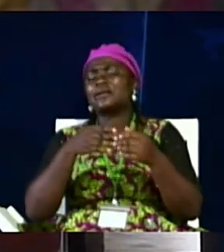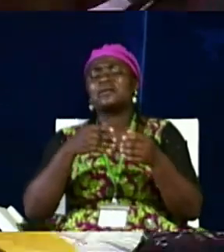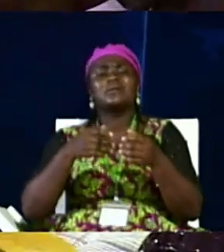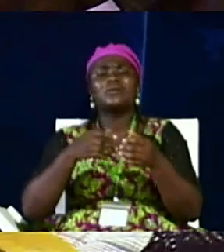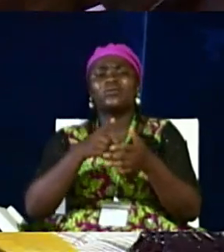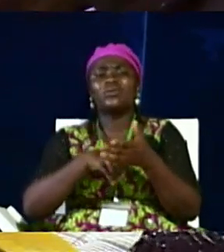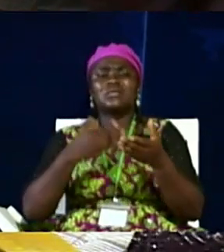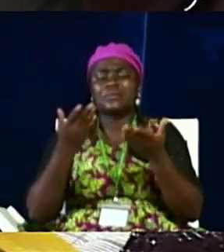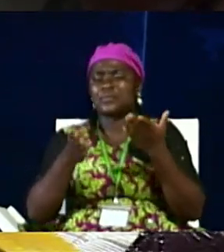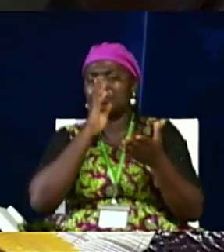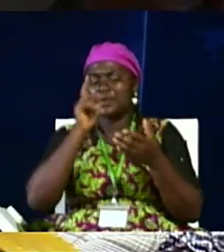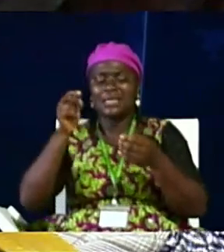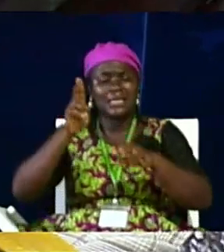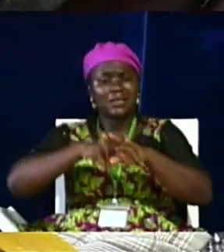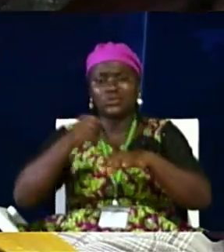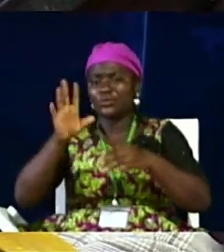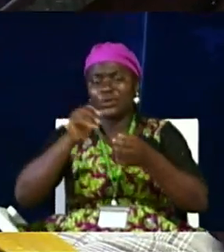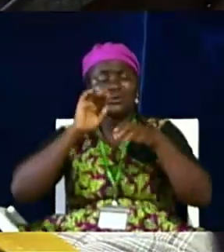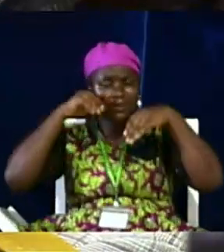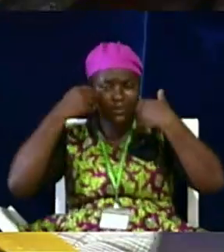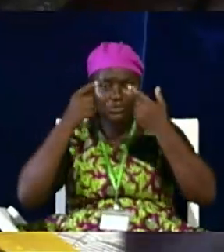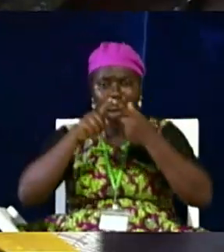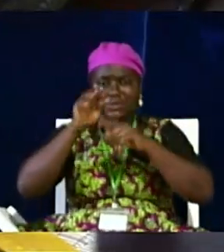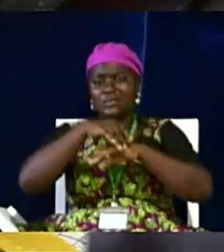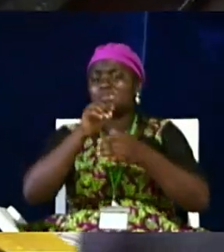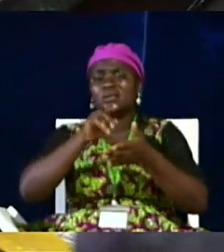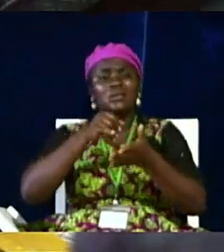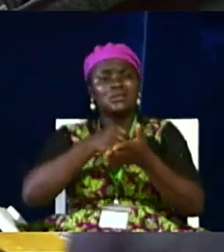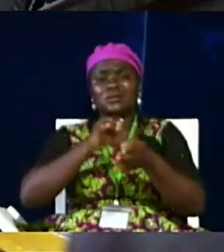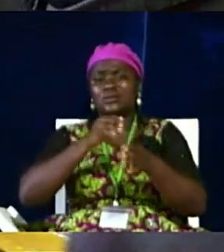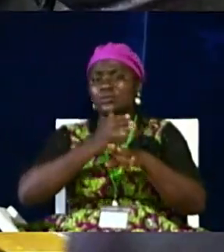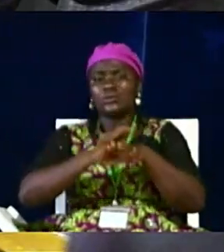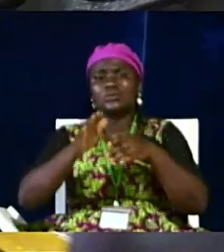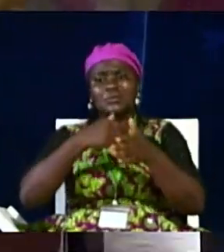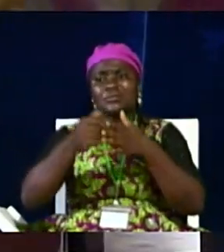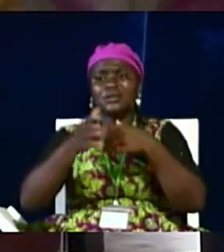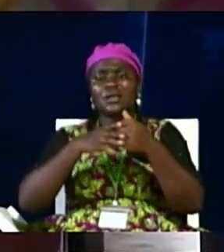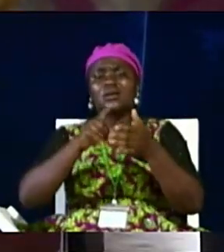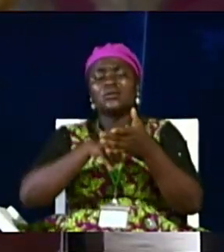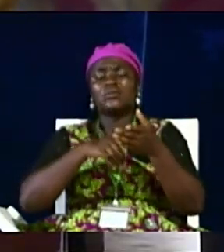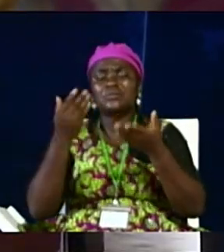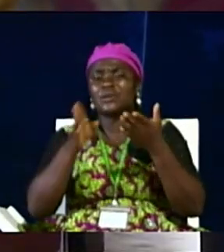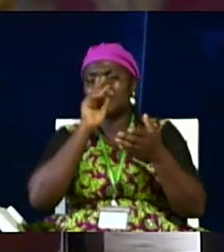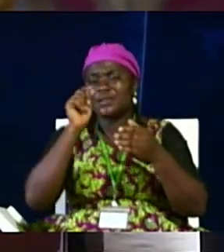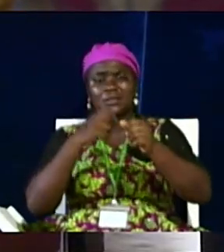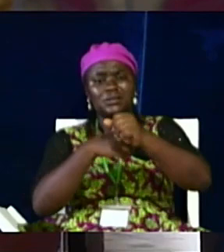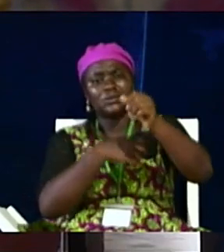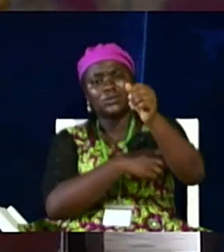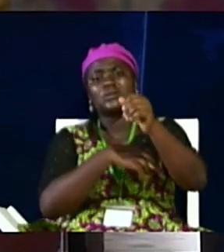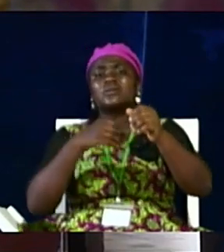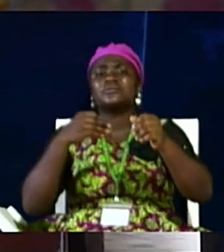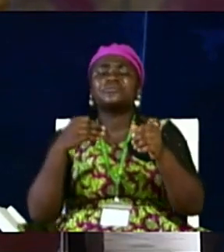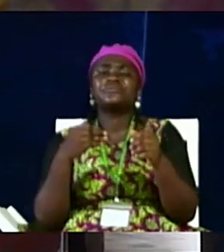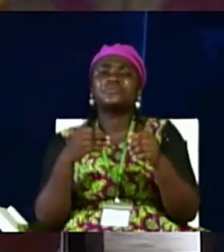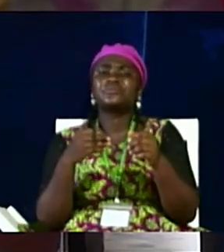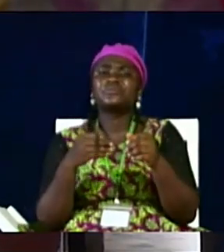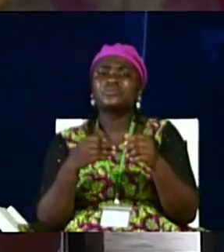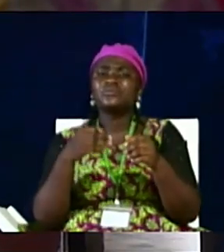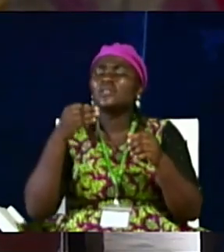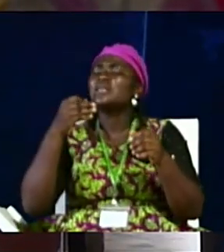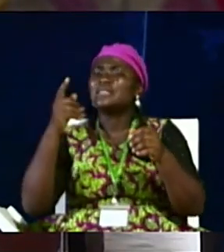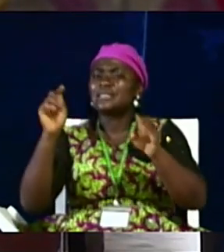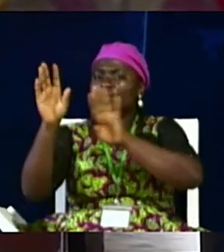reproach tonight. It doesn't matter what may be the source. The God of the whole universe is here